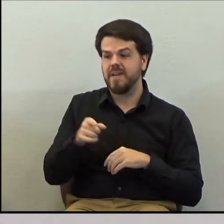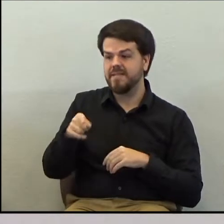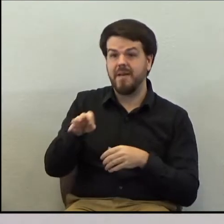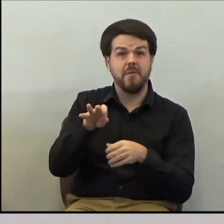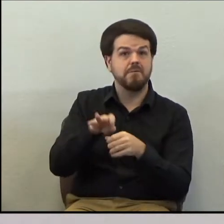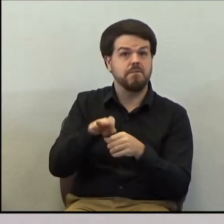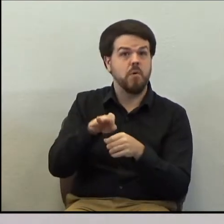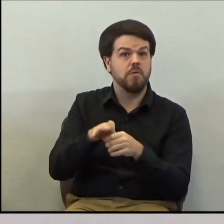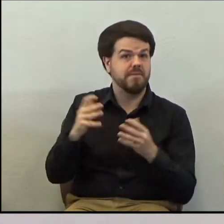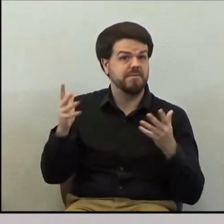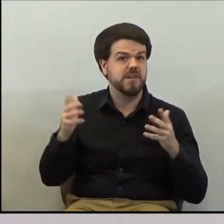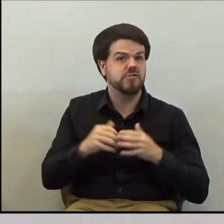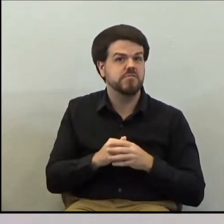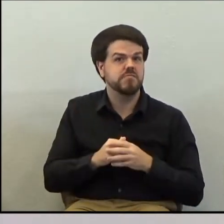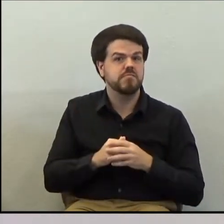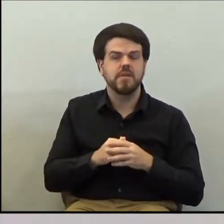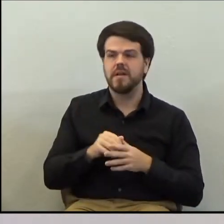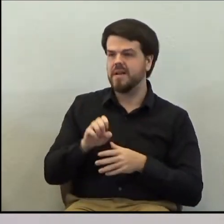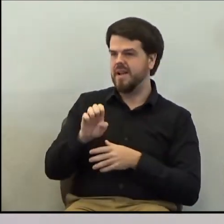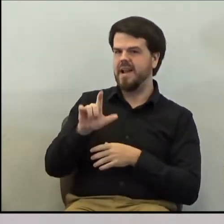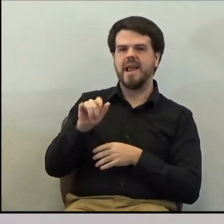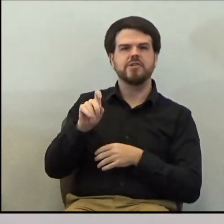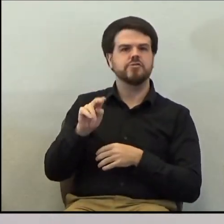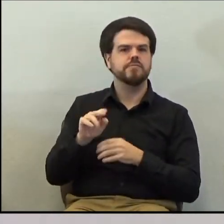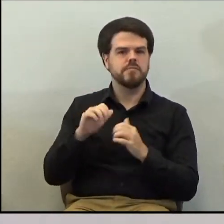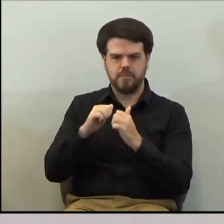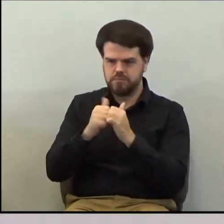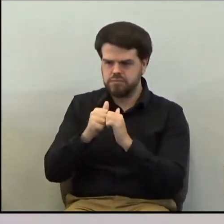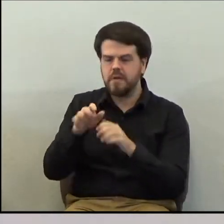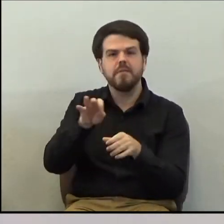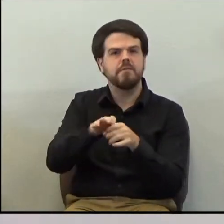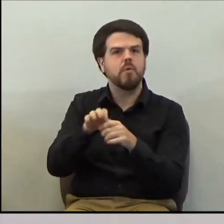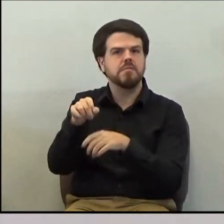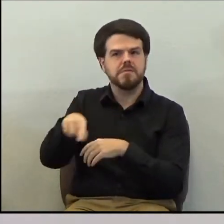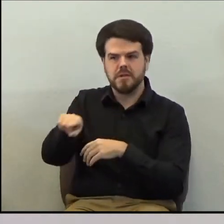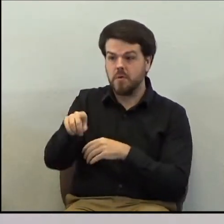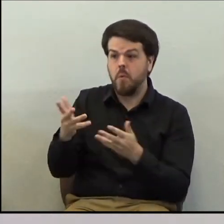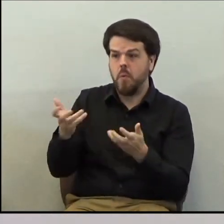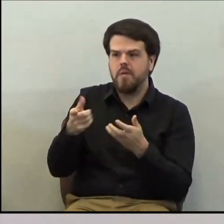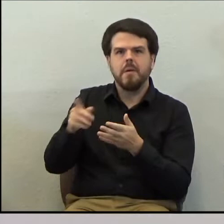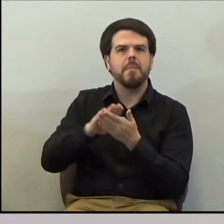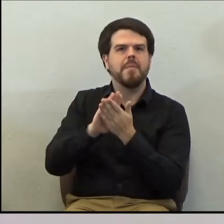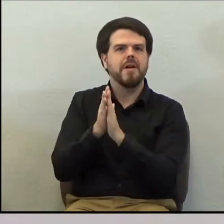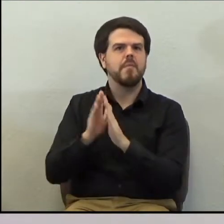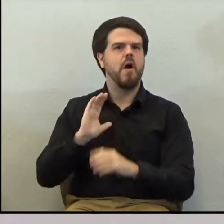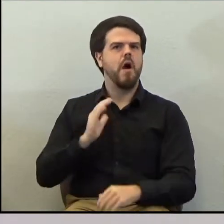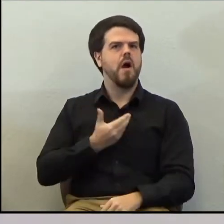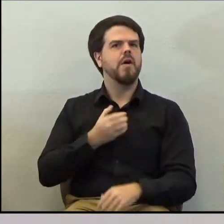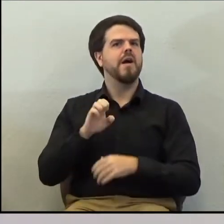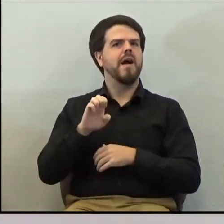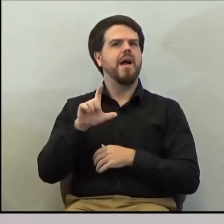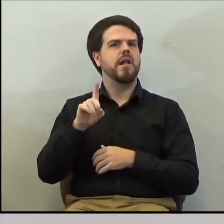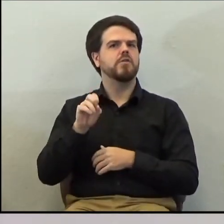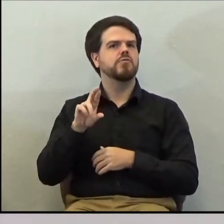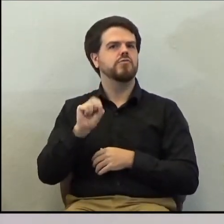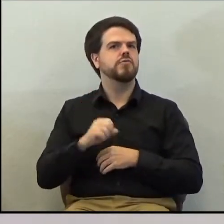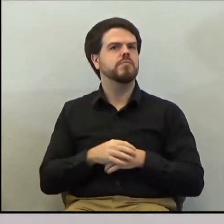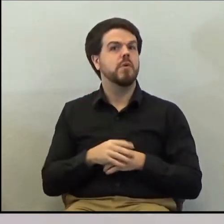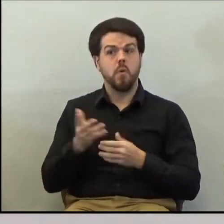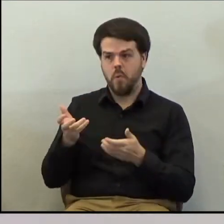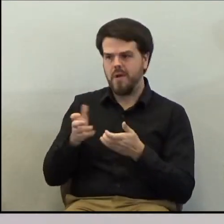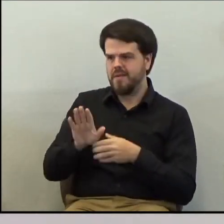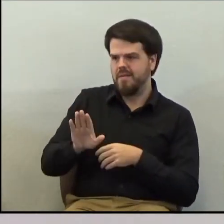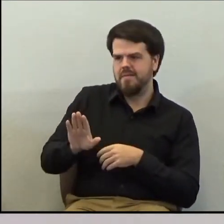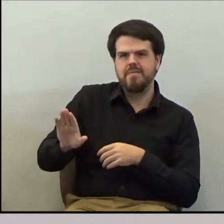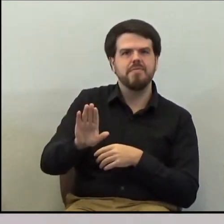voted on in an election and said, we want these men to be our elders. These men from among our own group, we want them